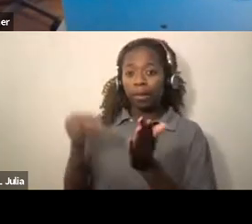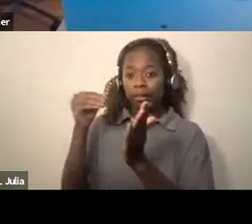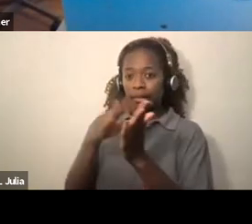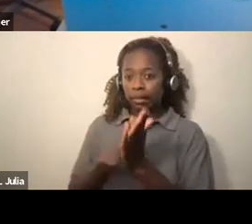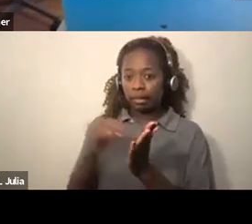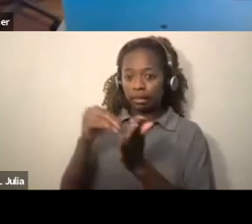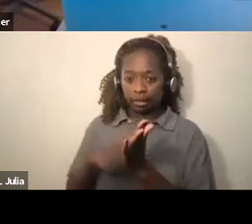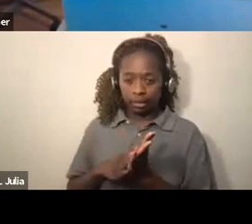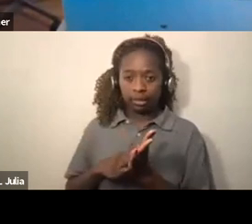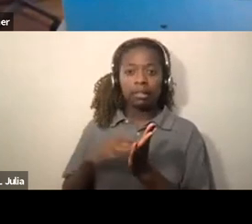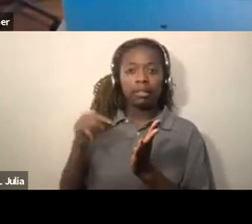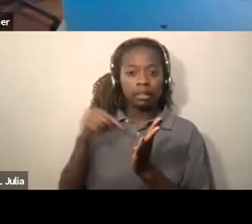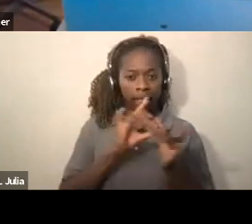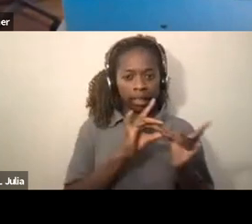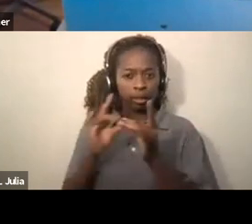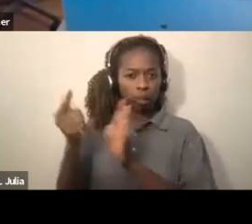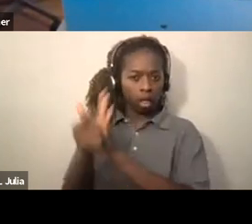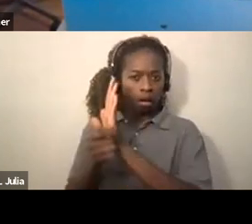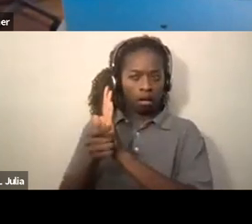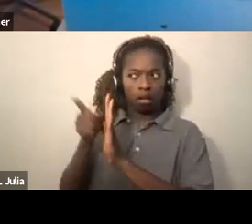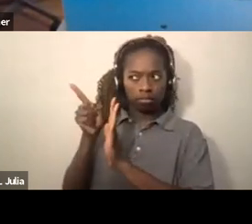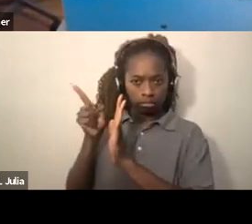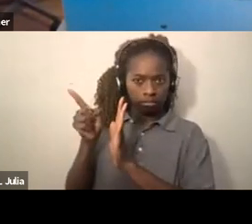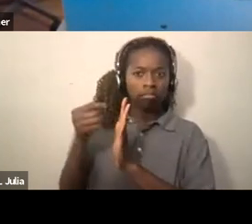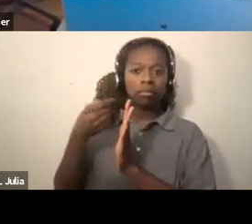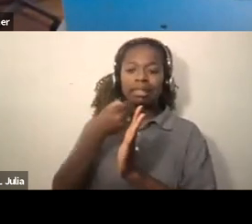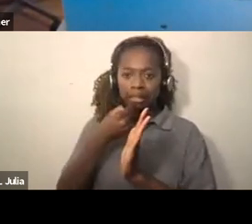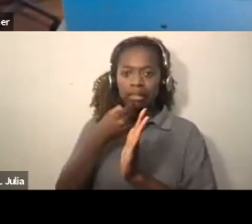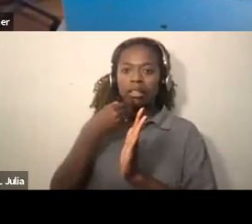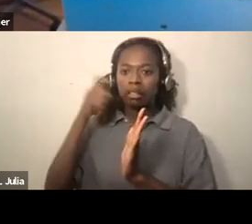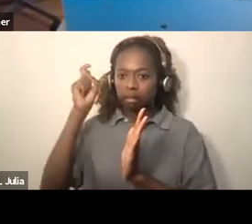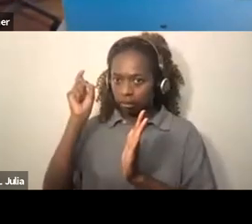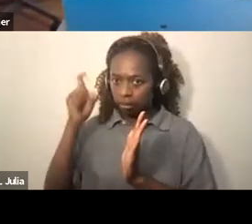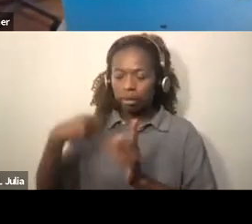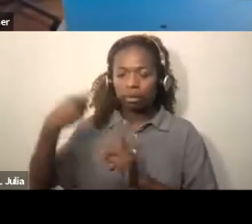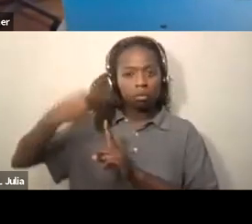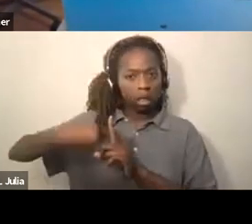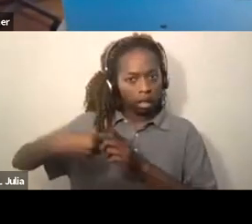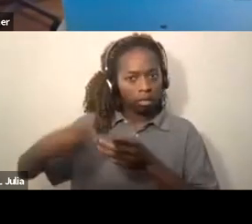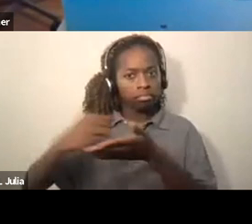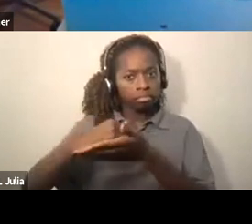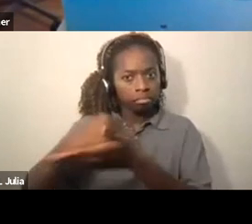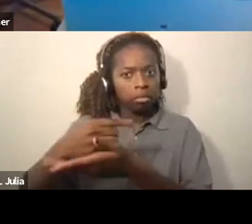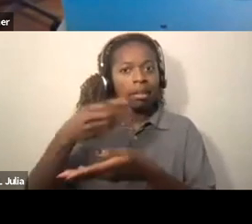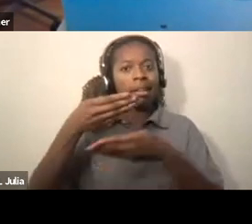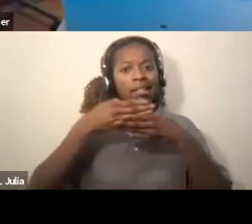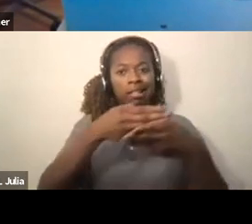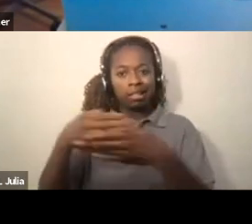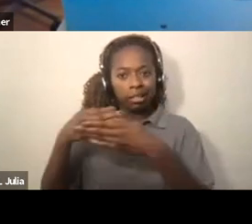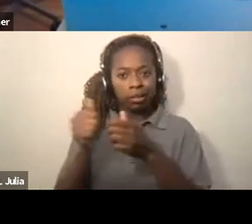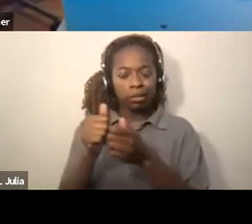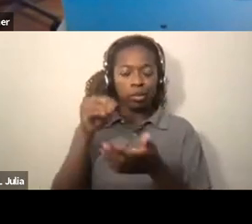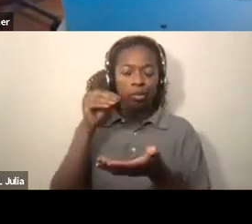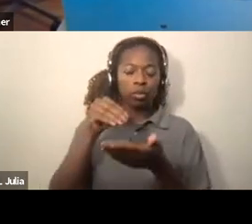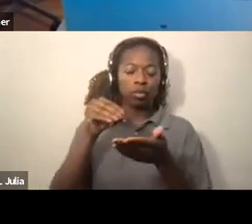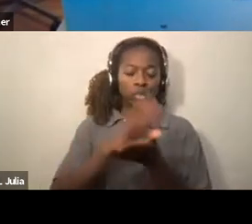incidents is also tied to law and the law also requires us monthly to review it and share it with school leaders and have those discussions so that's part of the